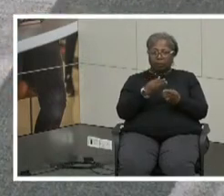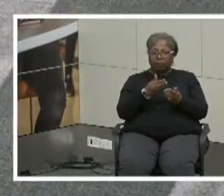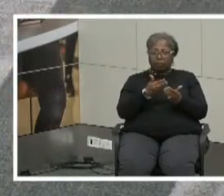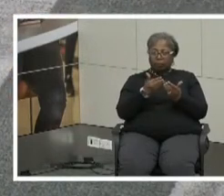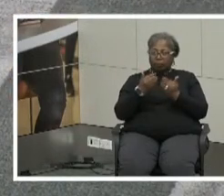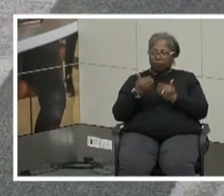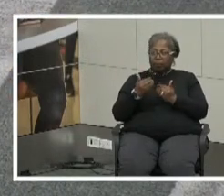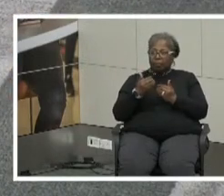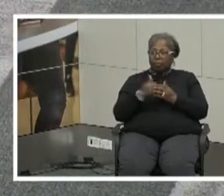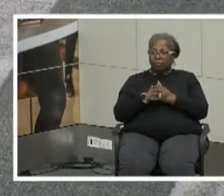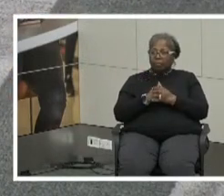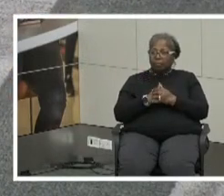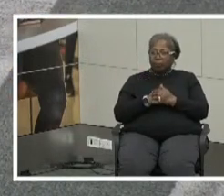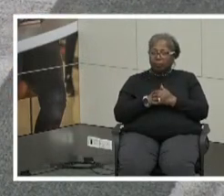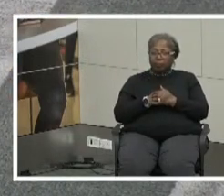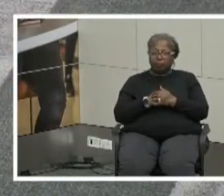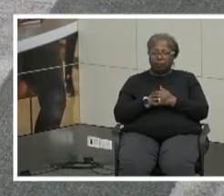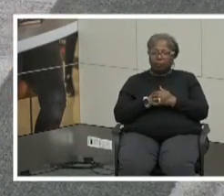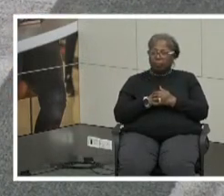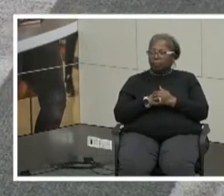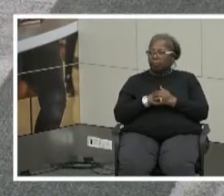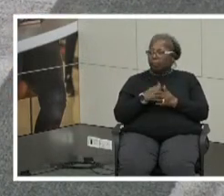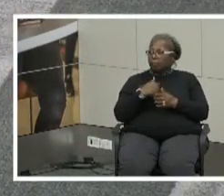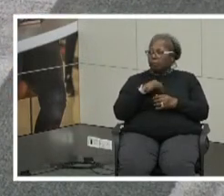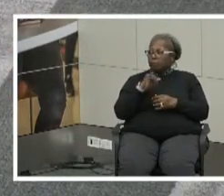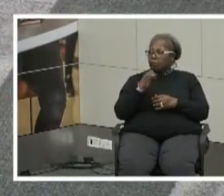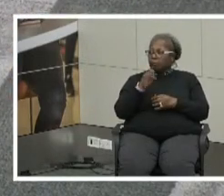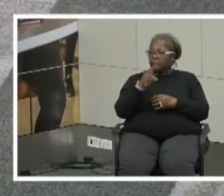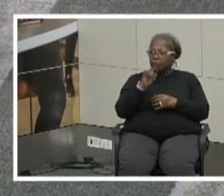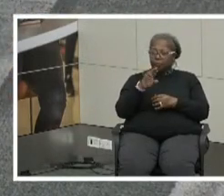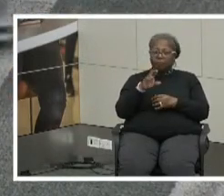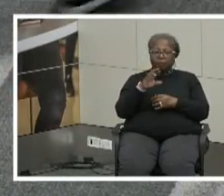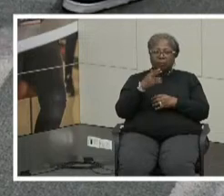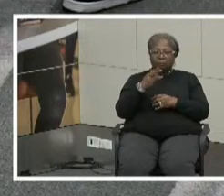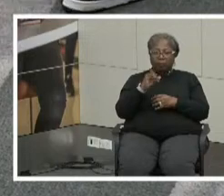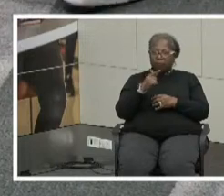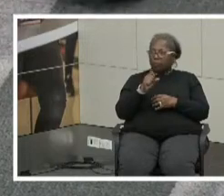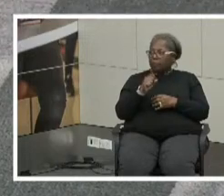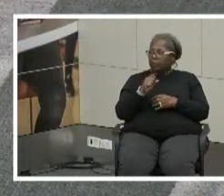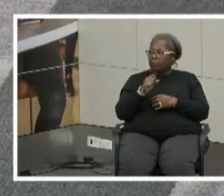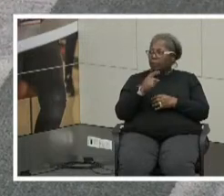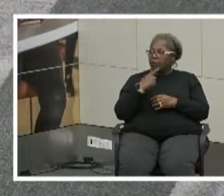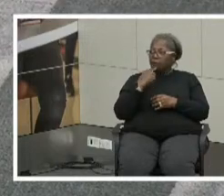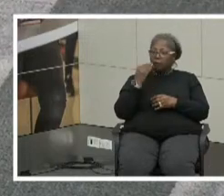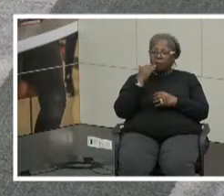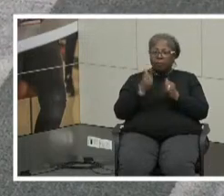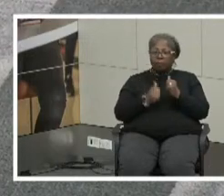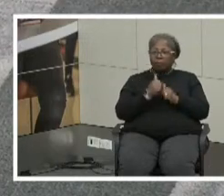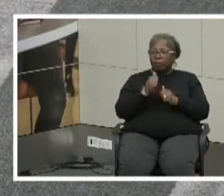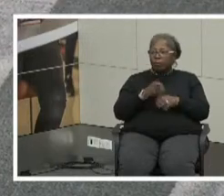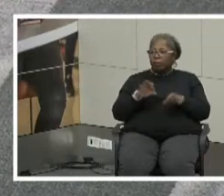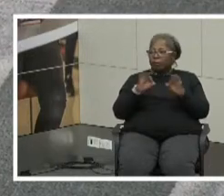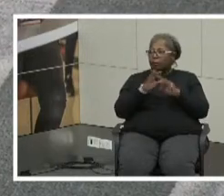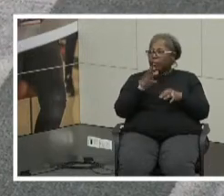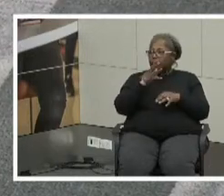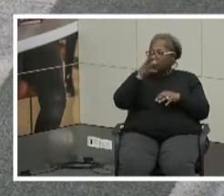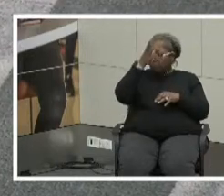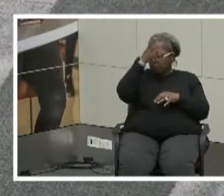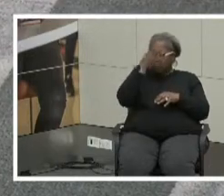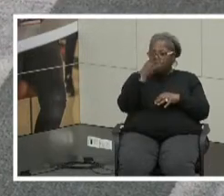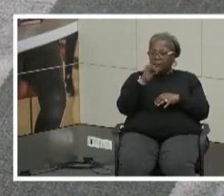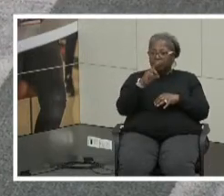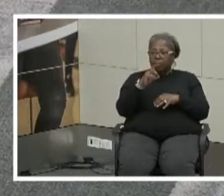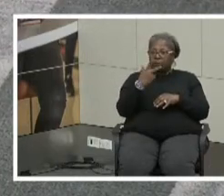great thank you yes ma'am hi yes Jennifer Higgins to you I'm a new face but most importantly I'm a parent of hi with